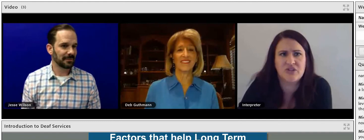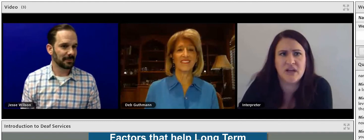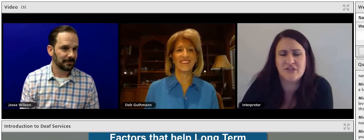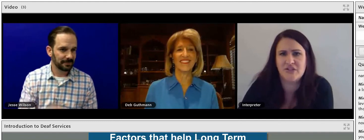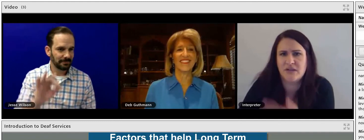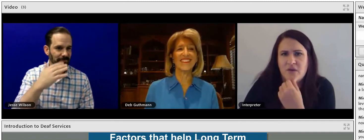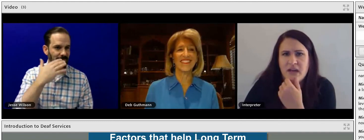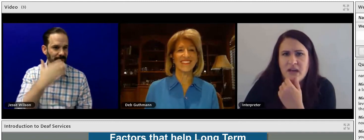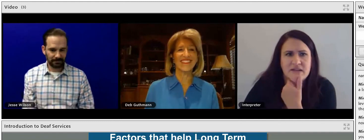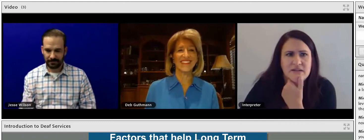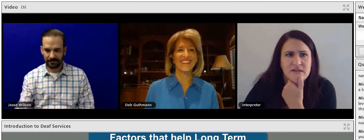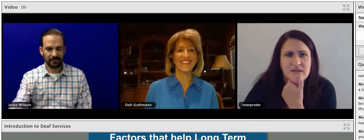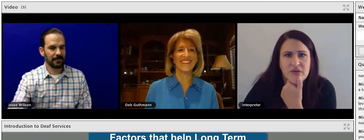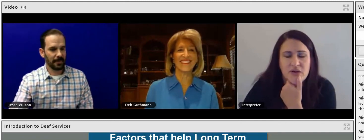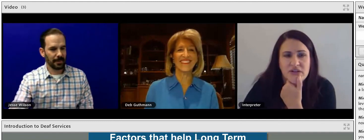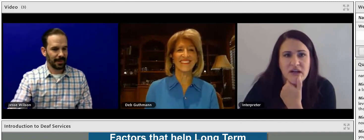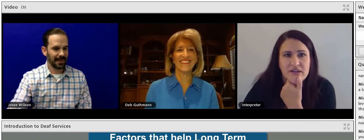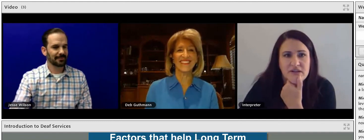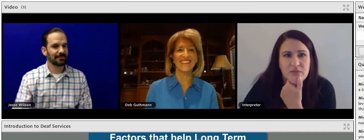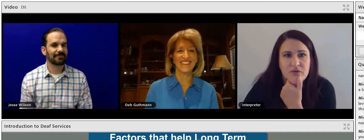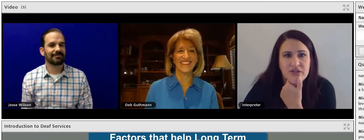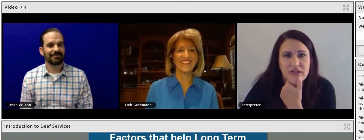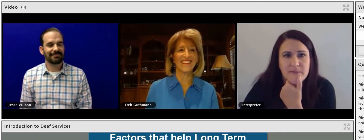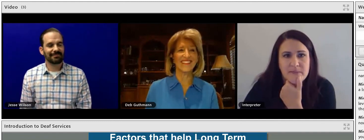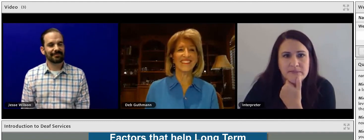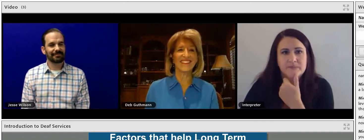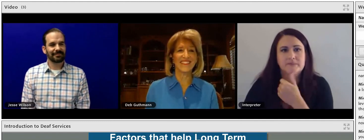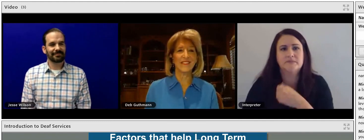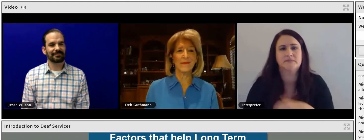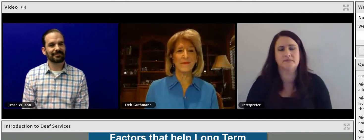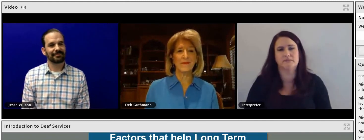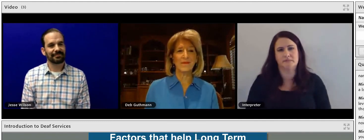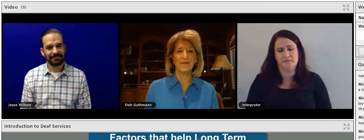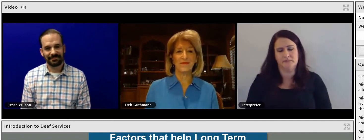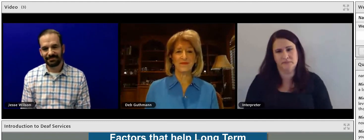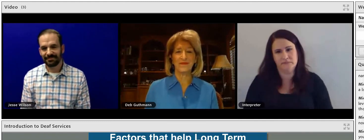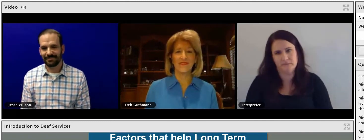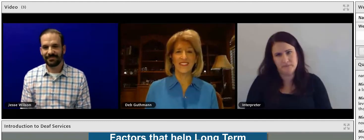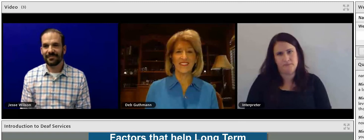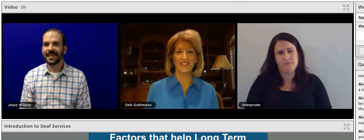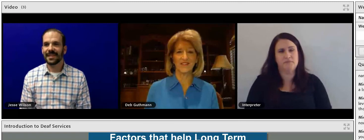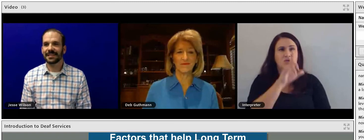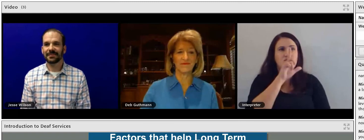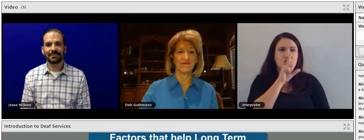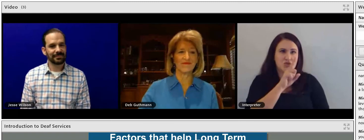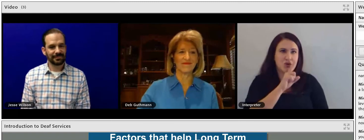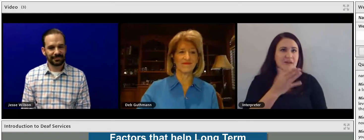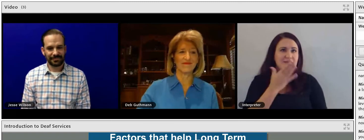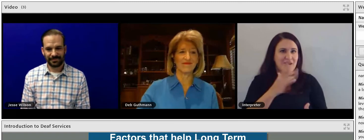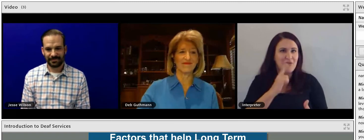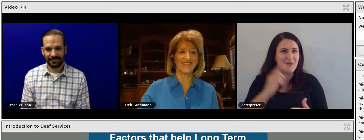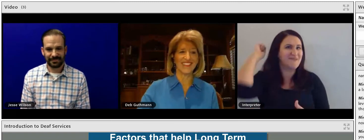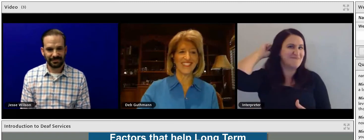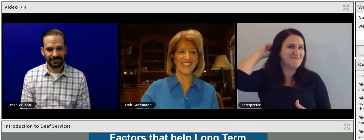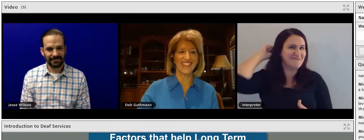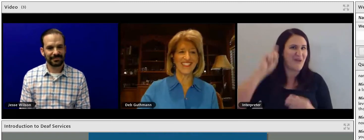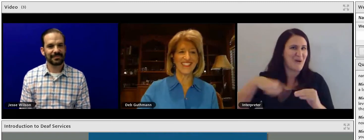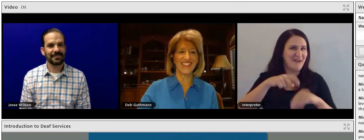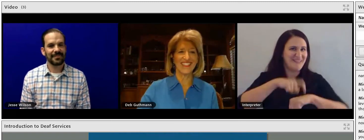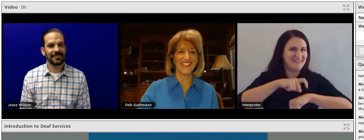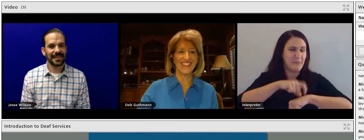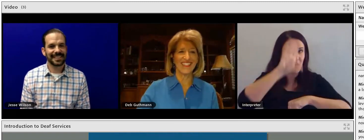don't. Michelle, did you want to go ahead and start the question and answer portion? Sure. Thank you for being mindful of time. I know there's